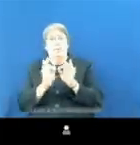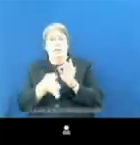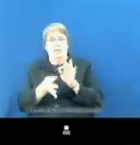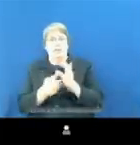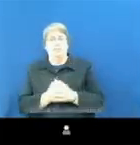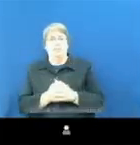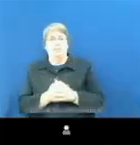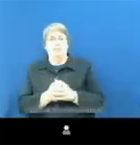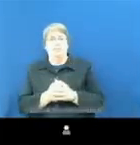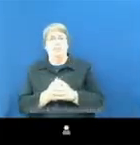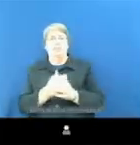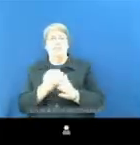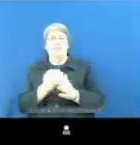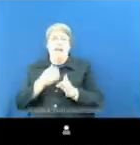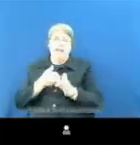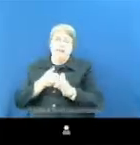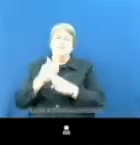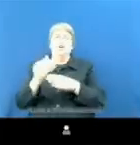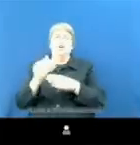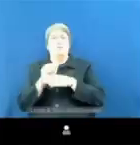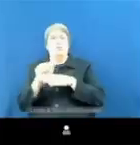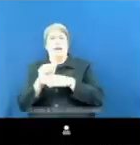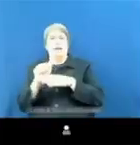and specialist practice. It